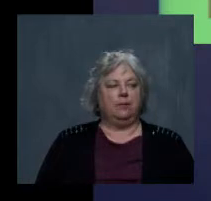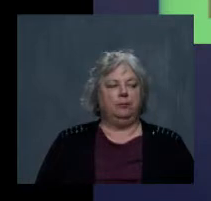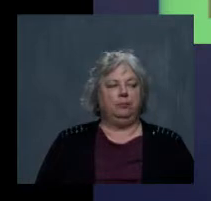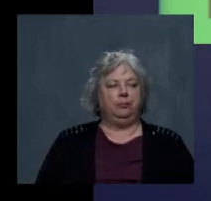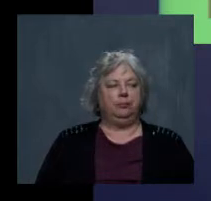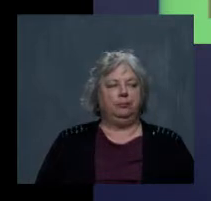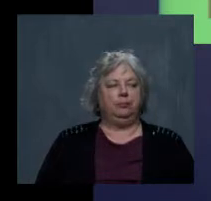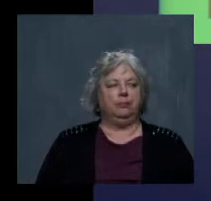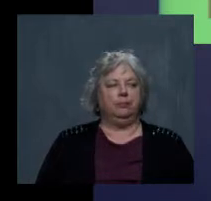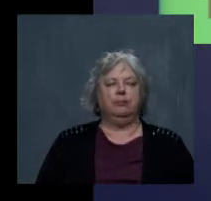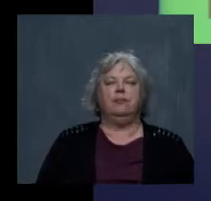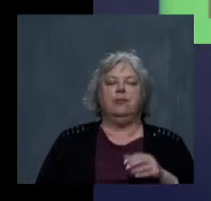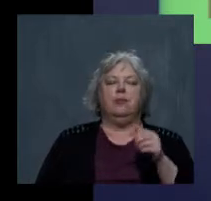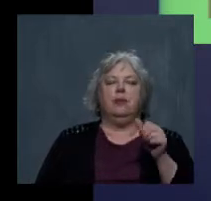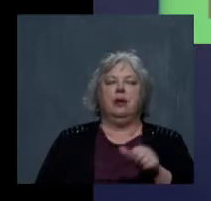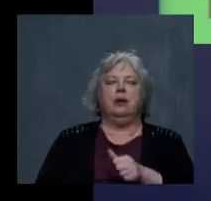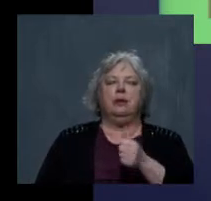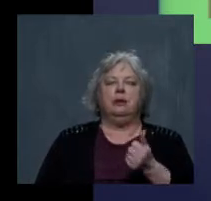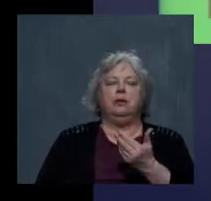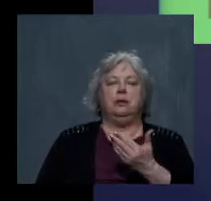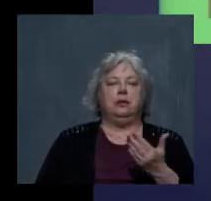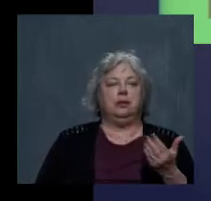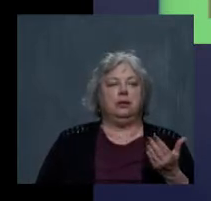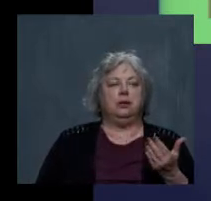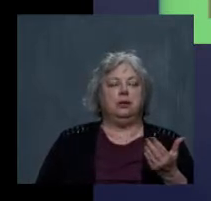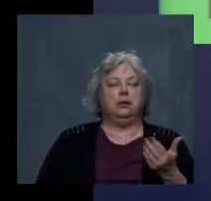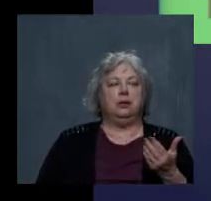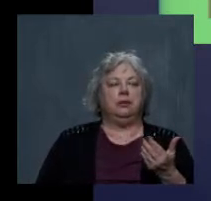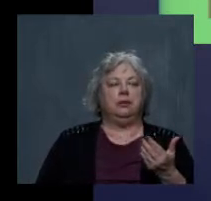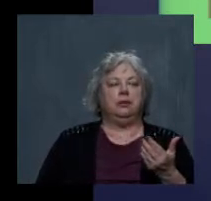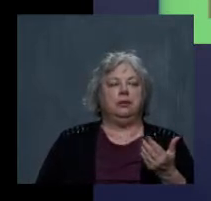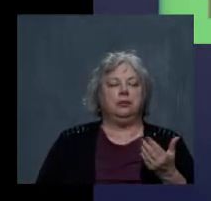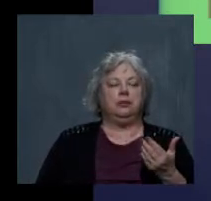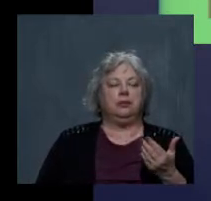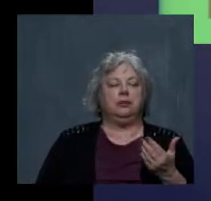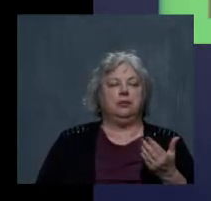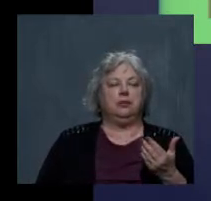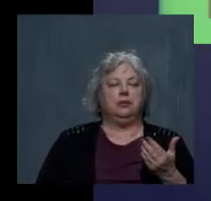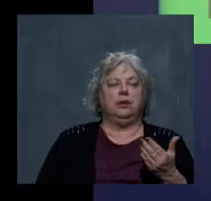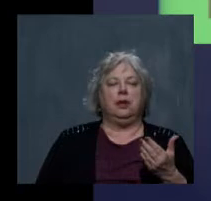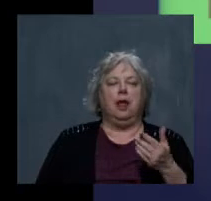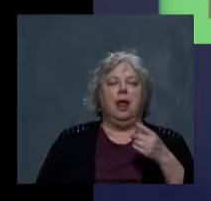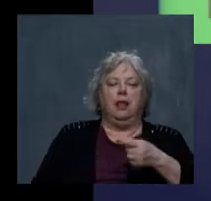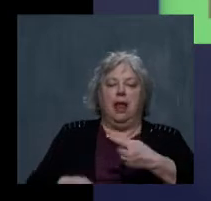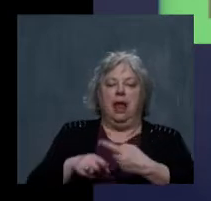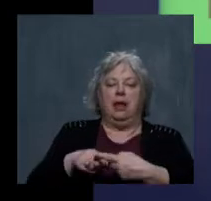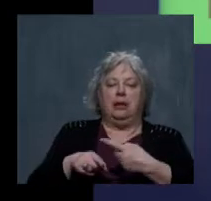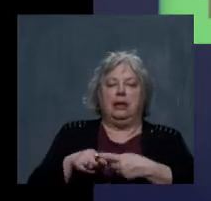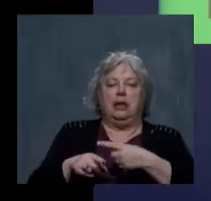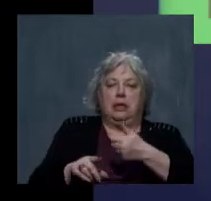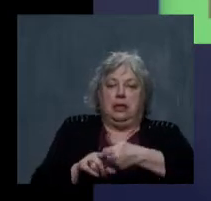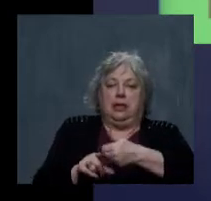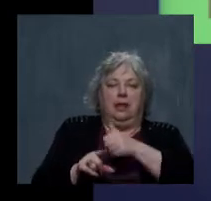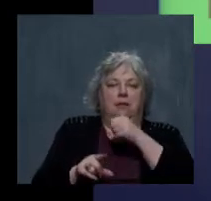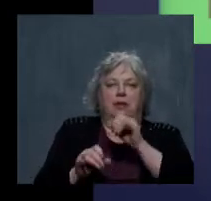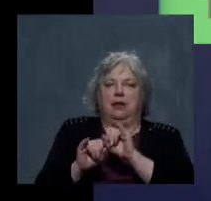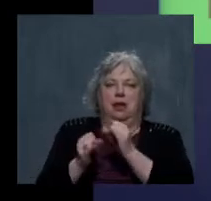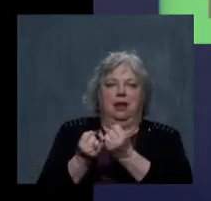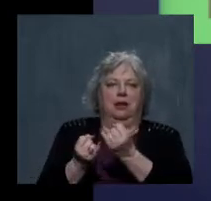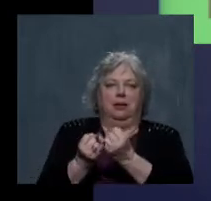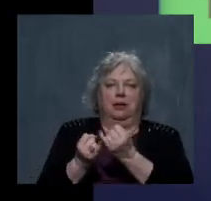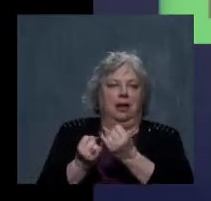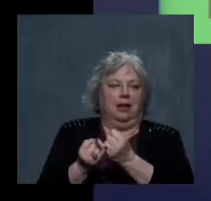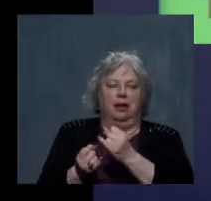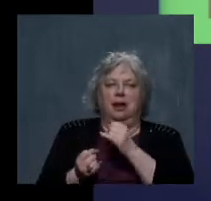And the other thing to note is none of these intersections, you don't look at them as isolated intersections. These are not like